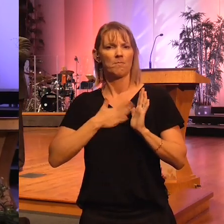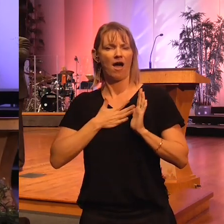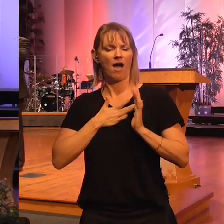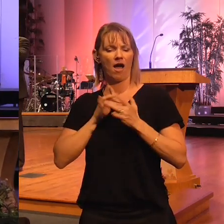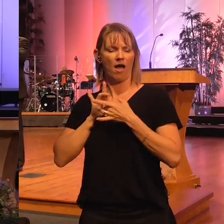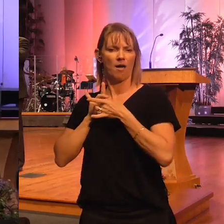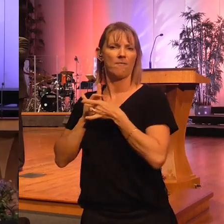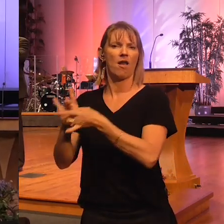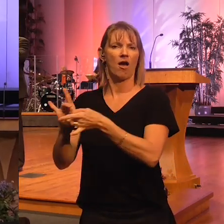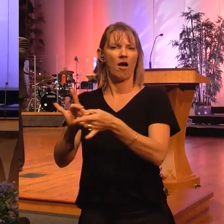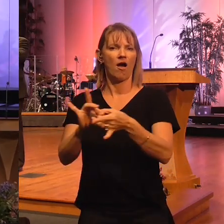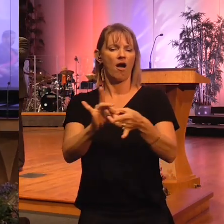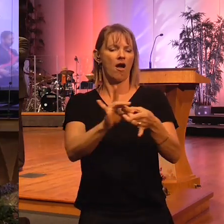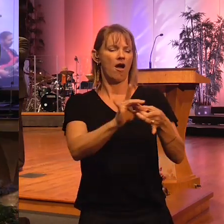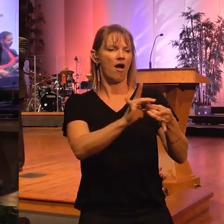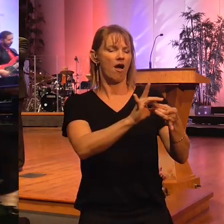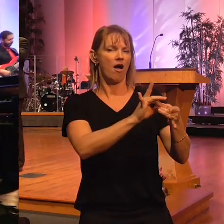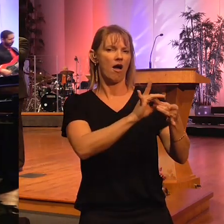belong.